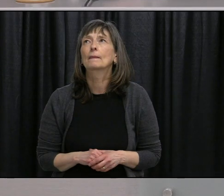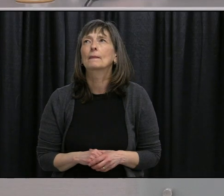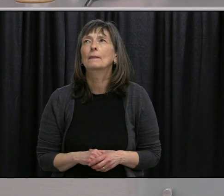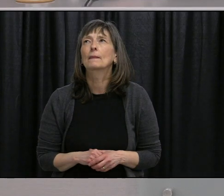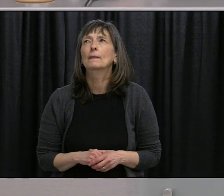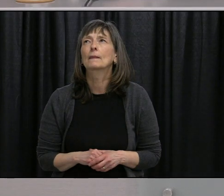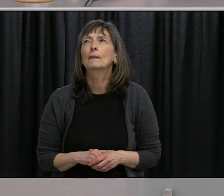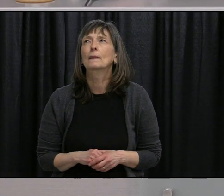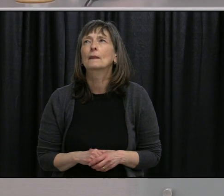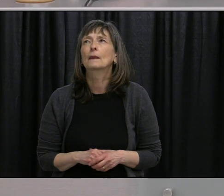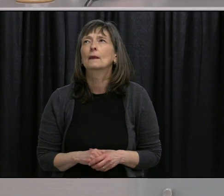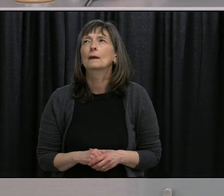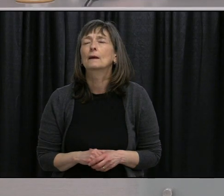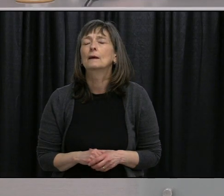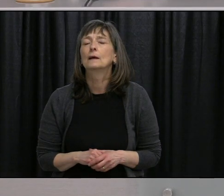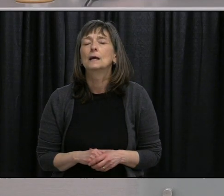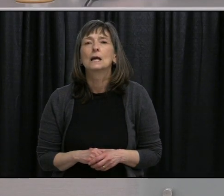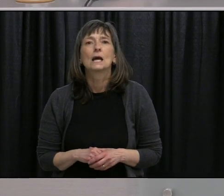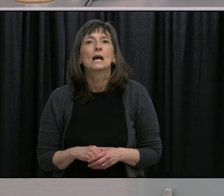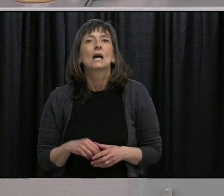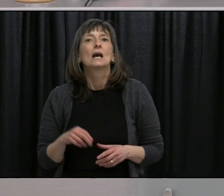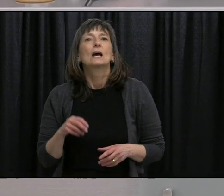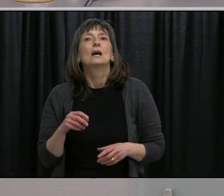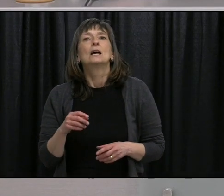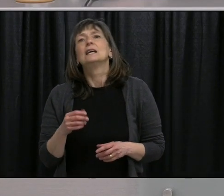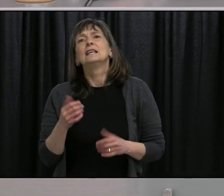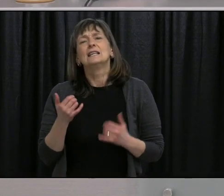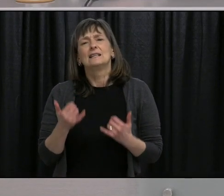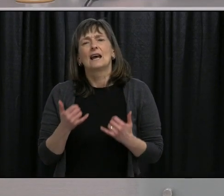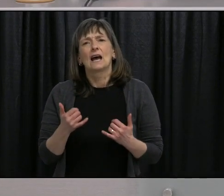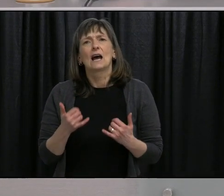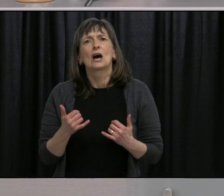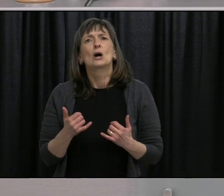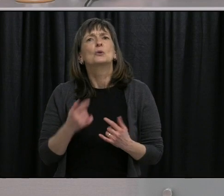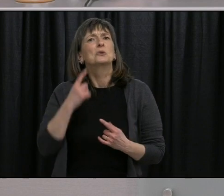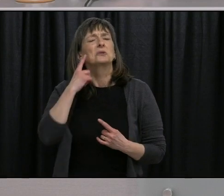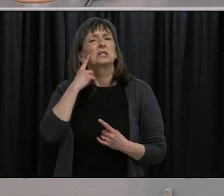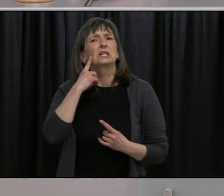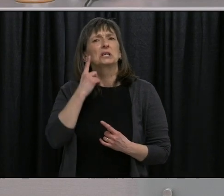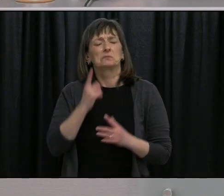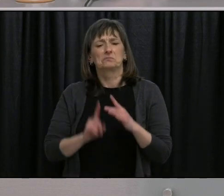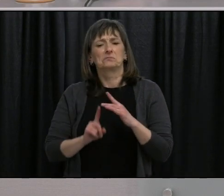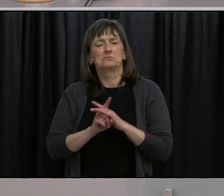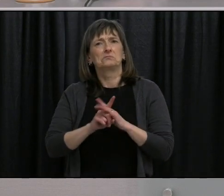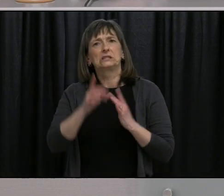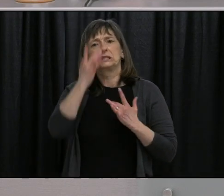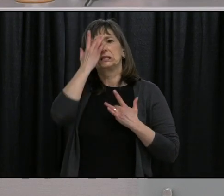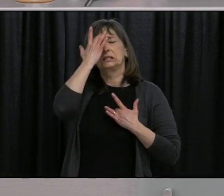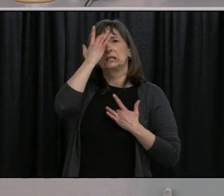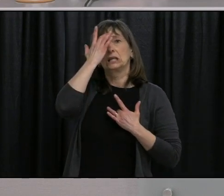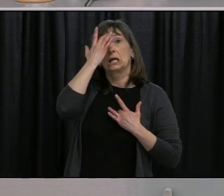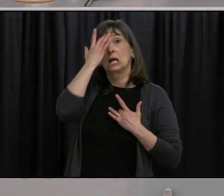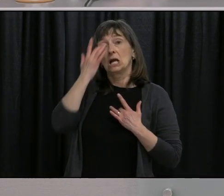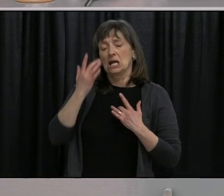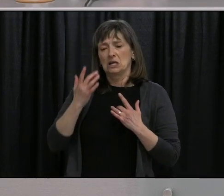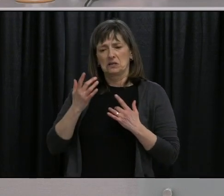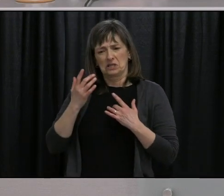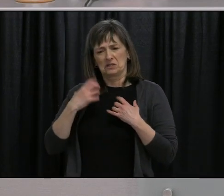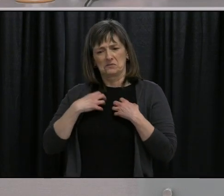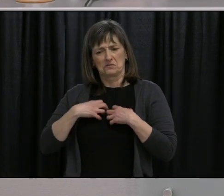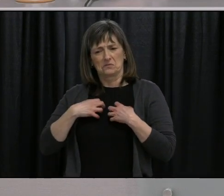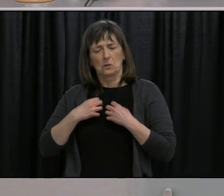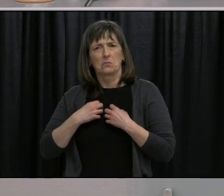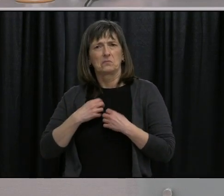inflammatory condition. It was previously thought to be a rare condition. Now they're thinking it might be linked to COVID-19. Has that been done here, and have